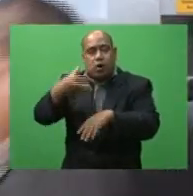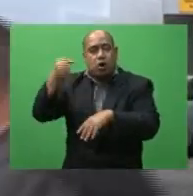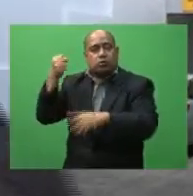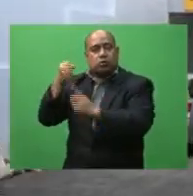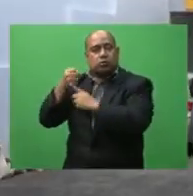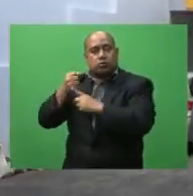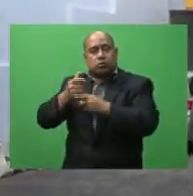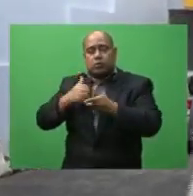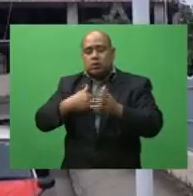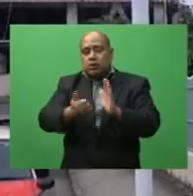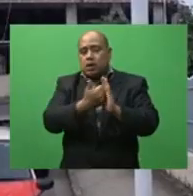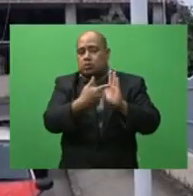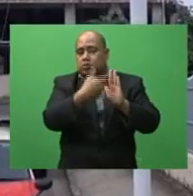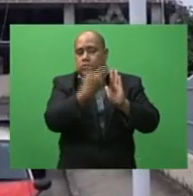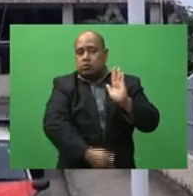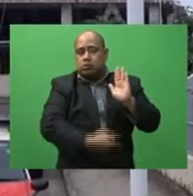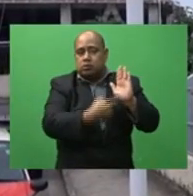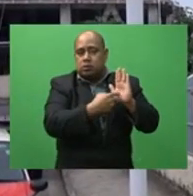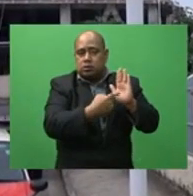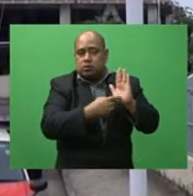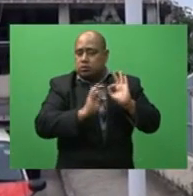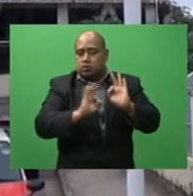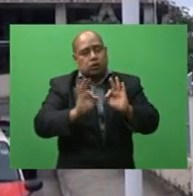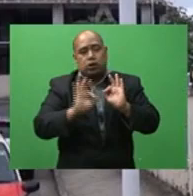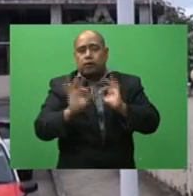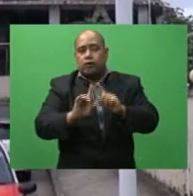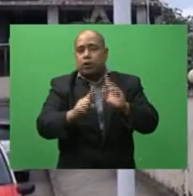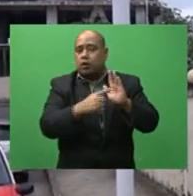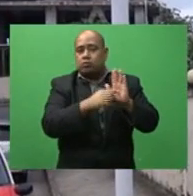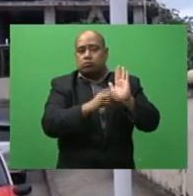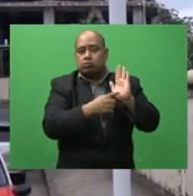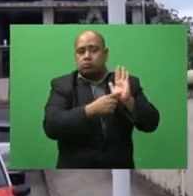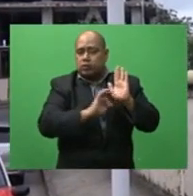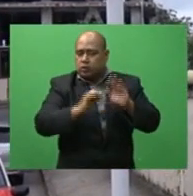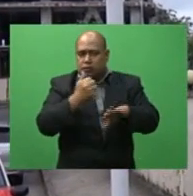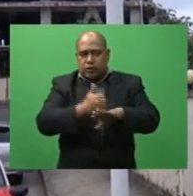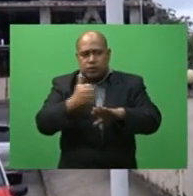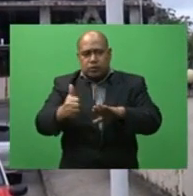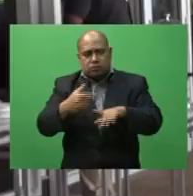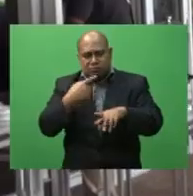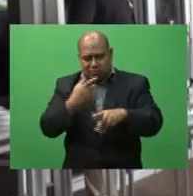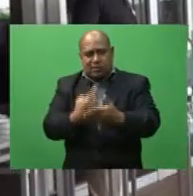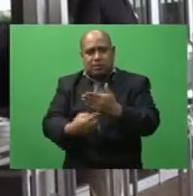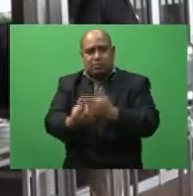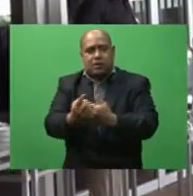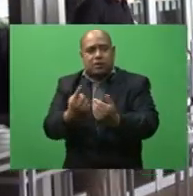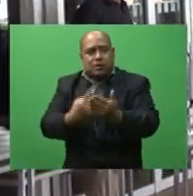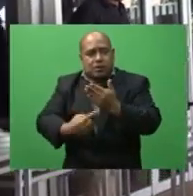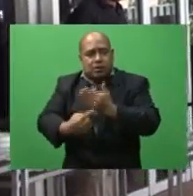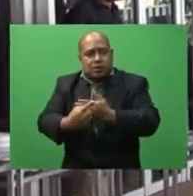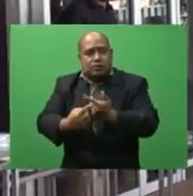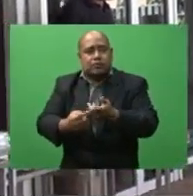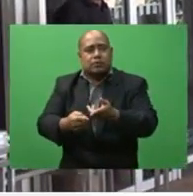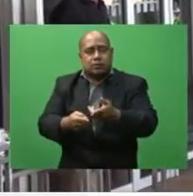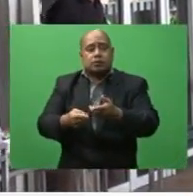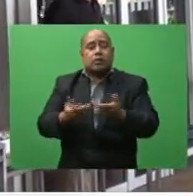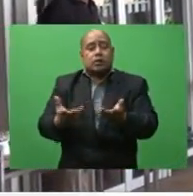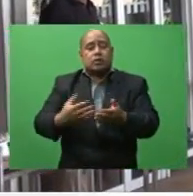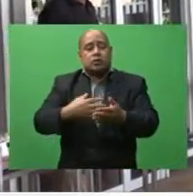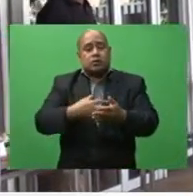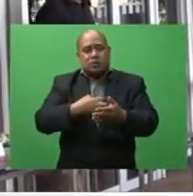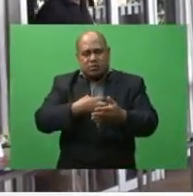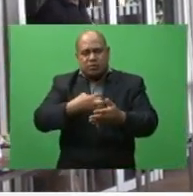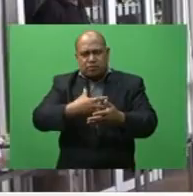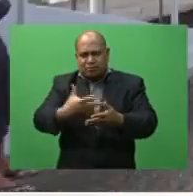individuals who simply have no authority to do so. Singh also tells Andilitiya that she is no longer the party's authorized and registered